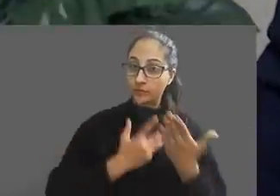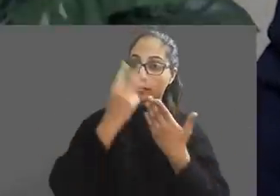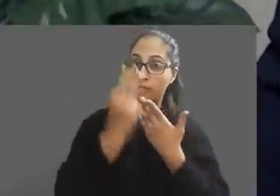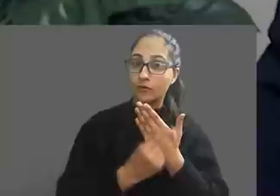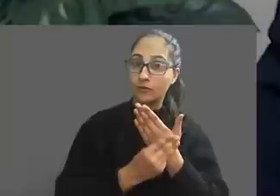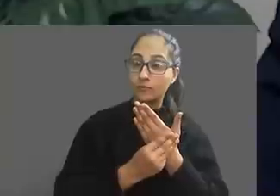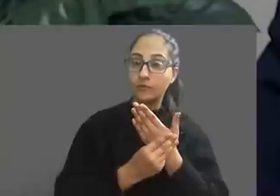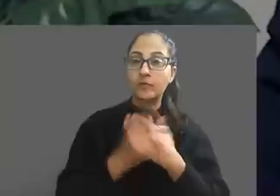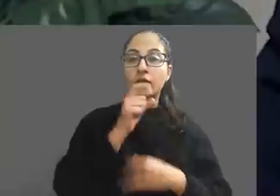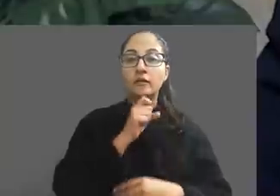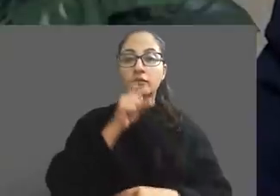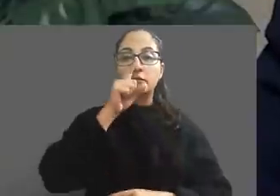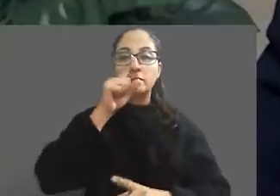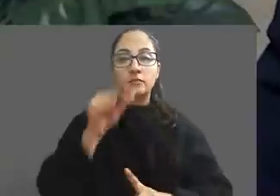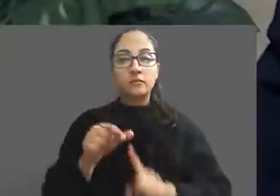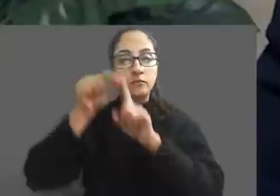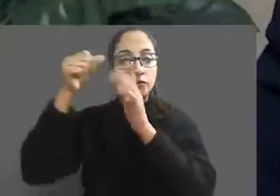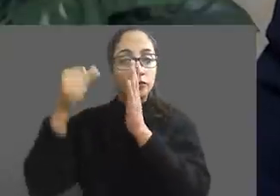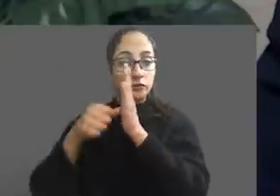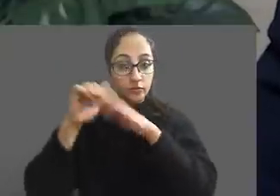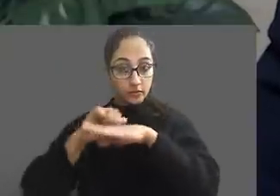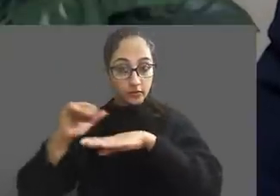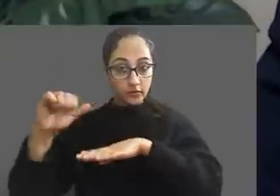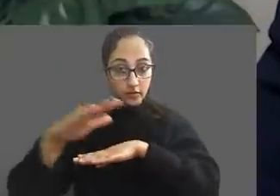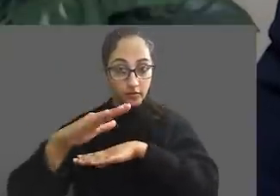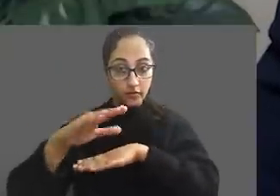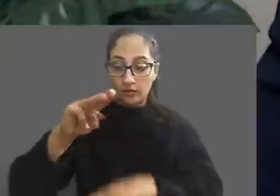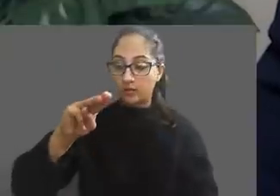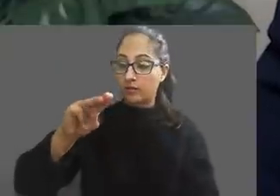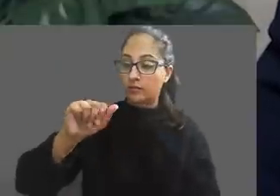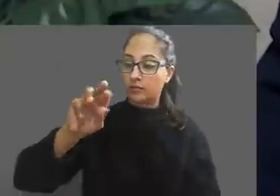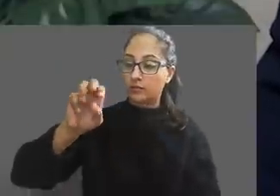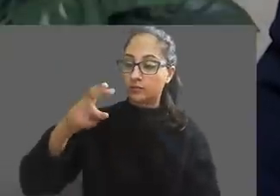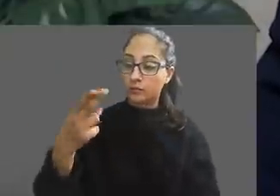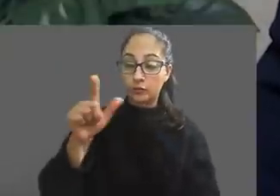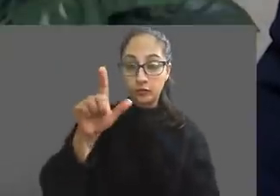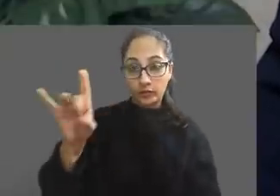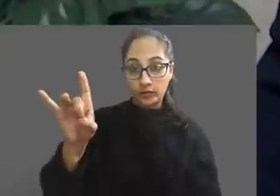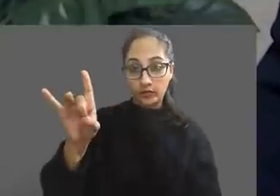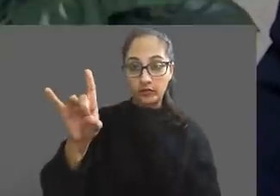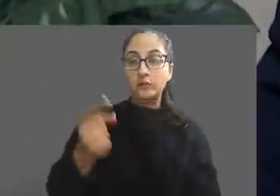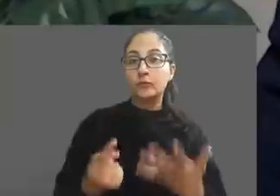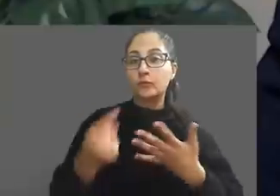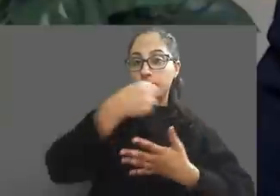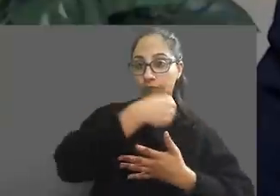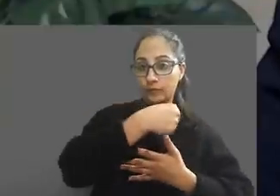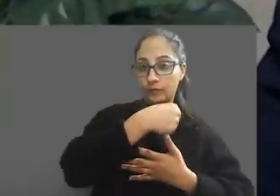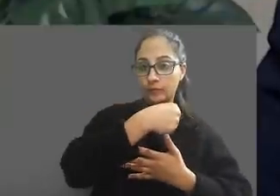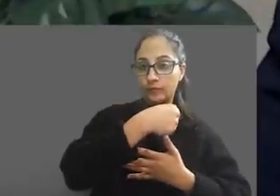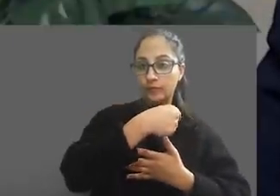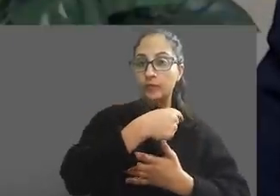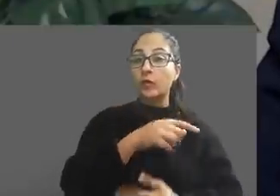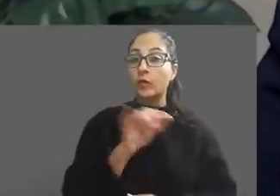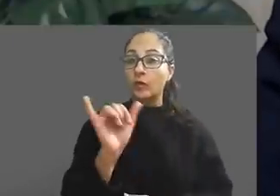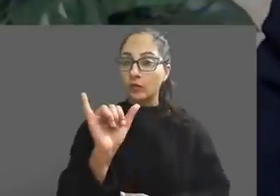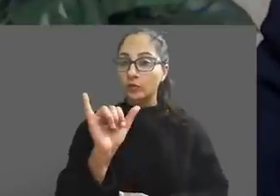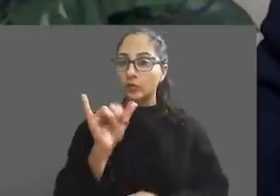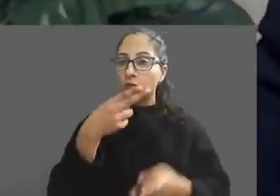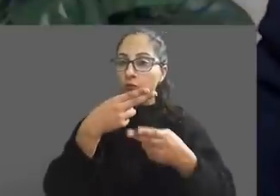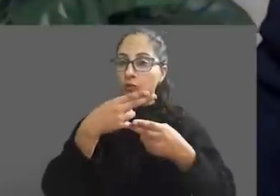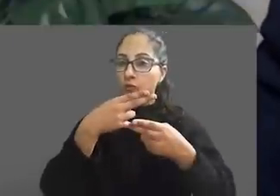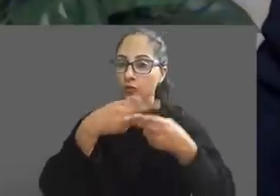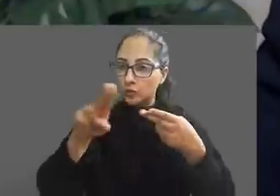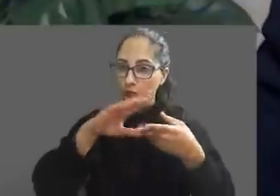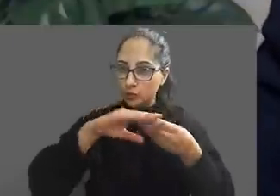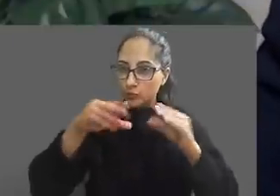Night Reflections, we discussed the gracious guidance and blessings in our beloved Imam's Talika of March 28th. I